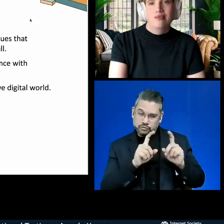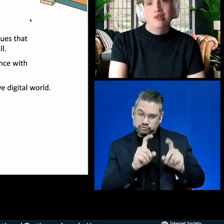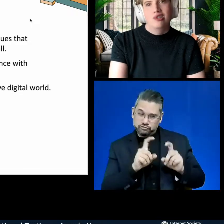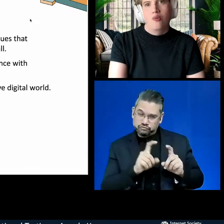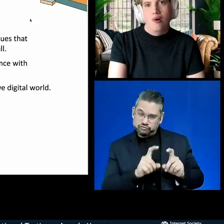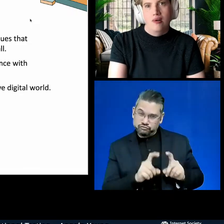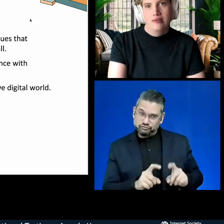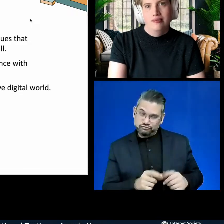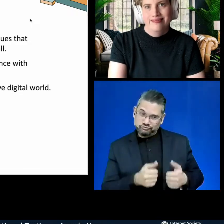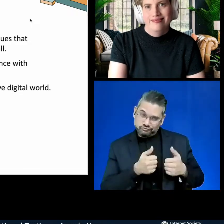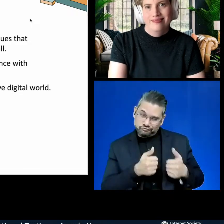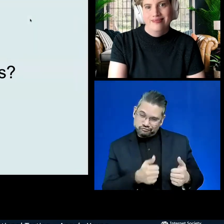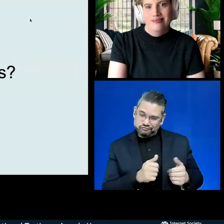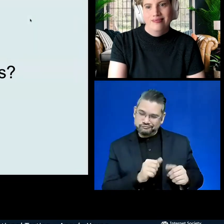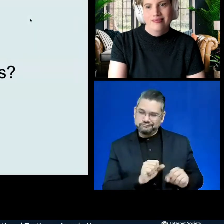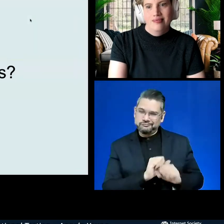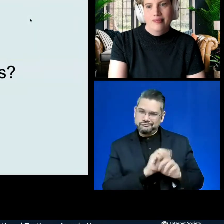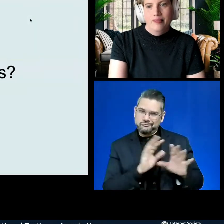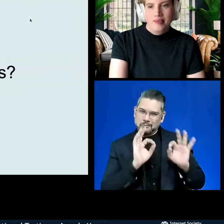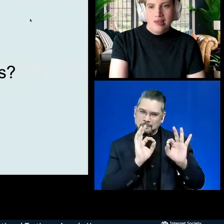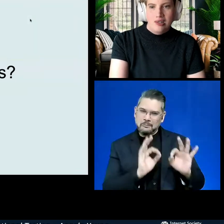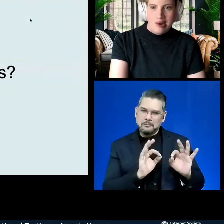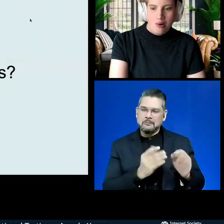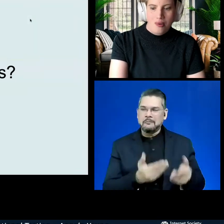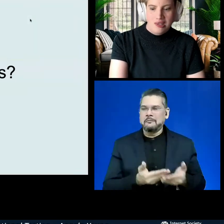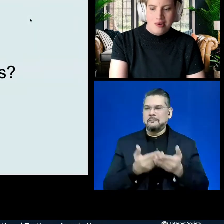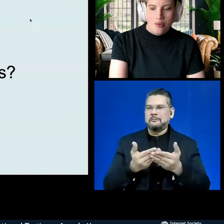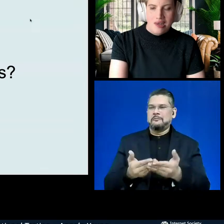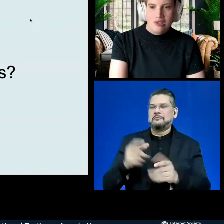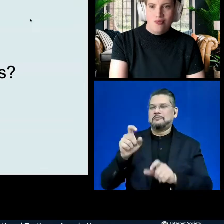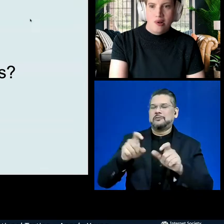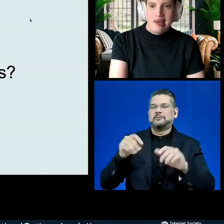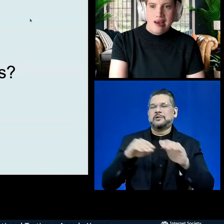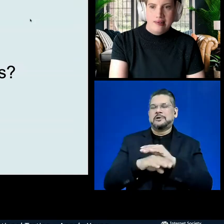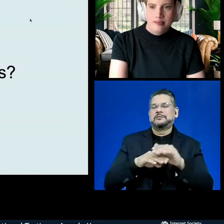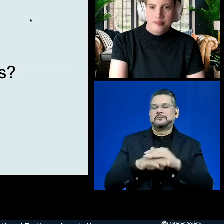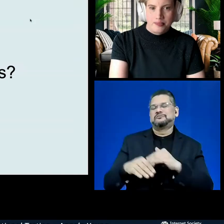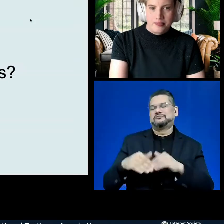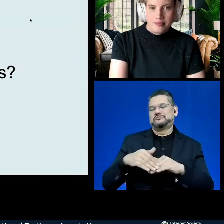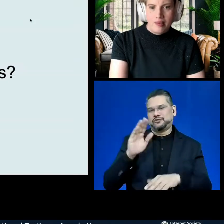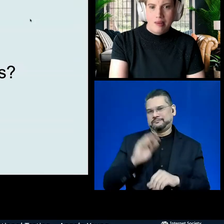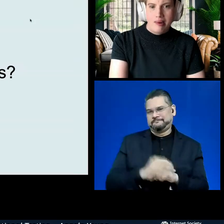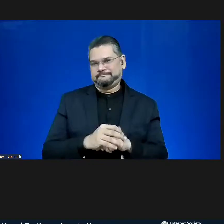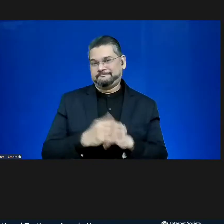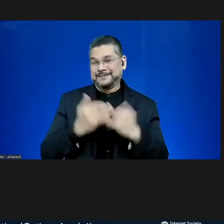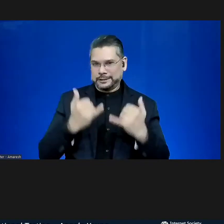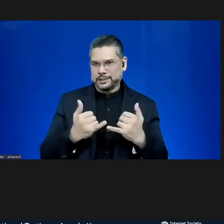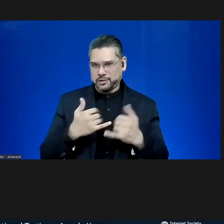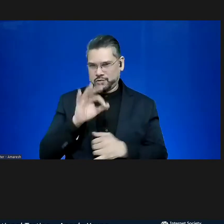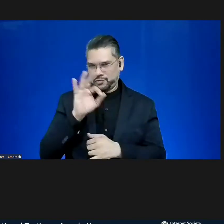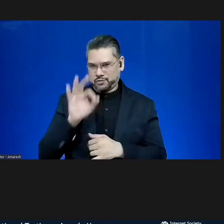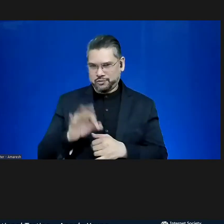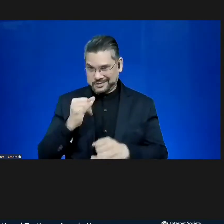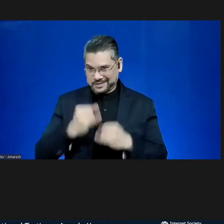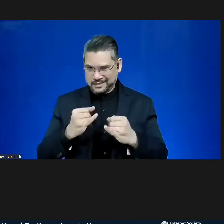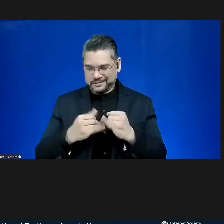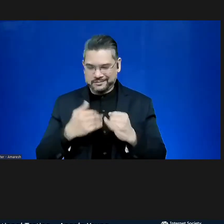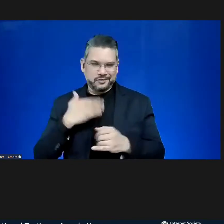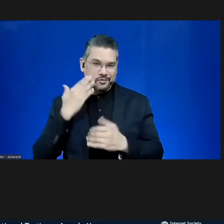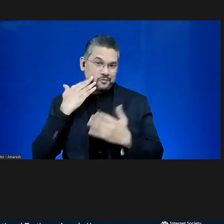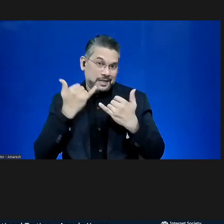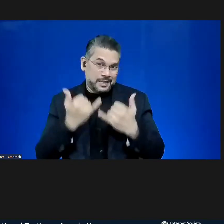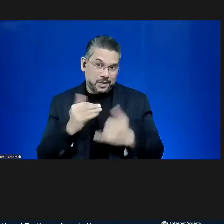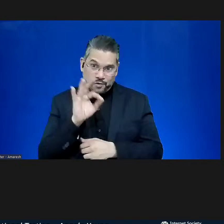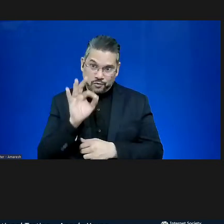more inclusive digital world. So I know we're saving questions for the end, but if you have any questions, I am more